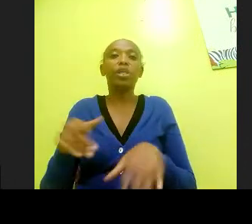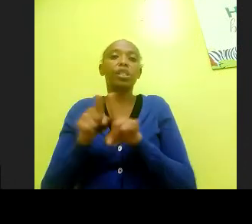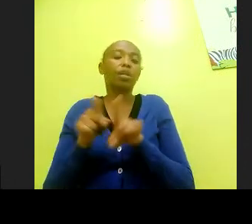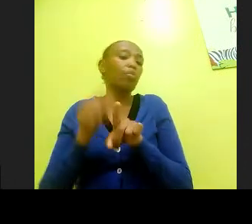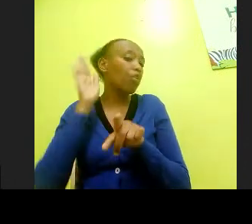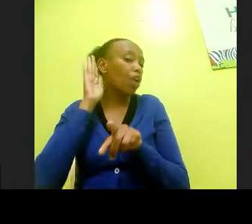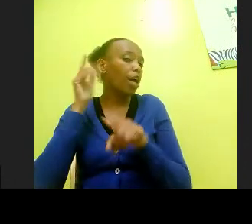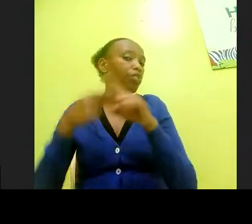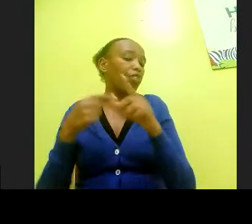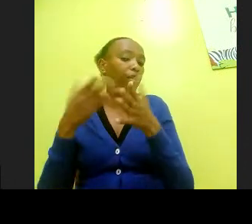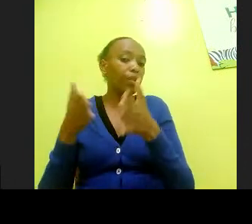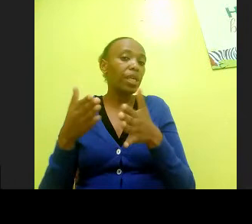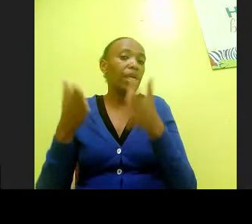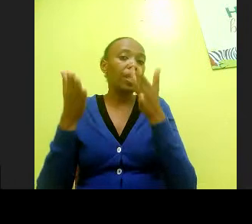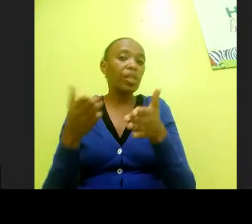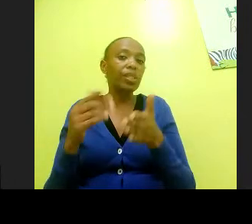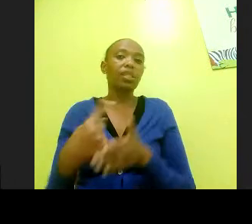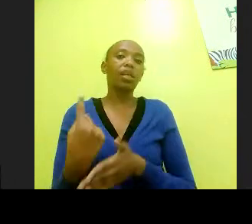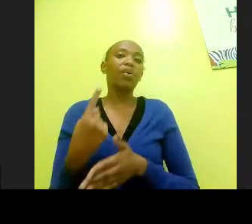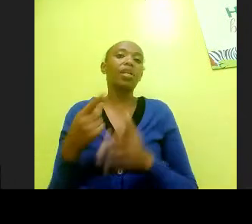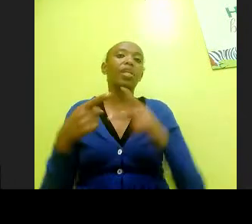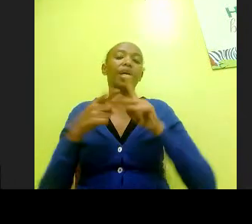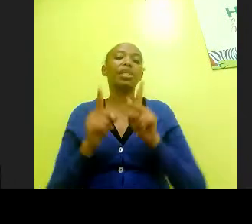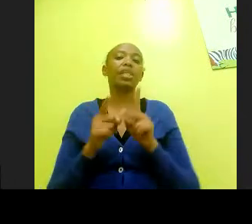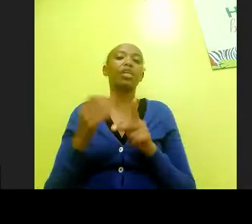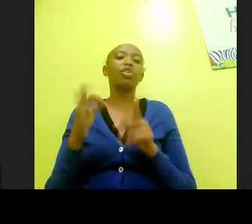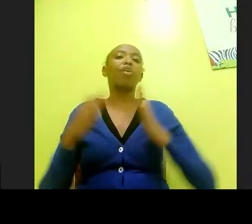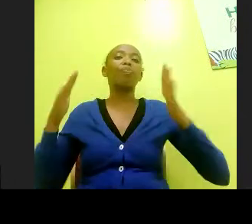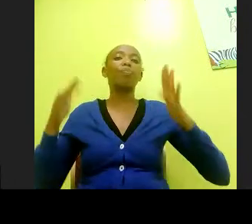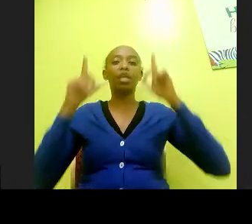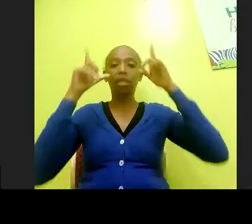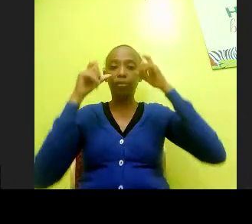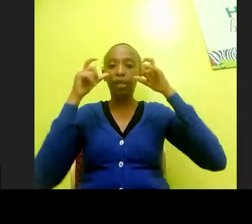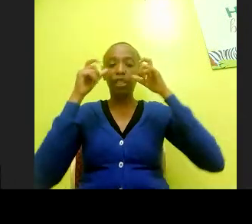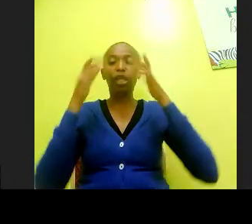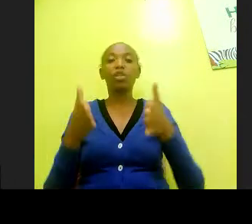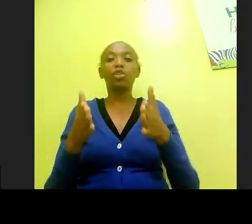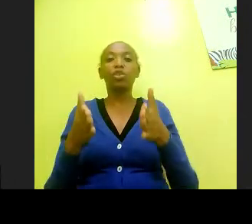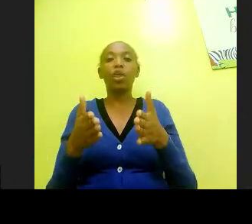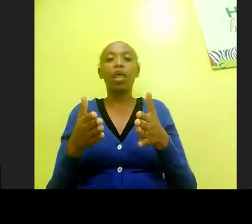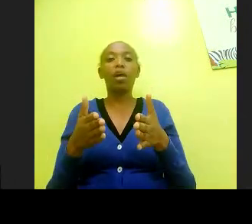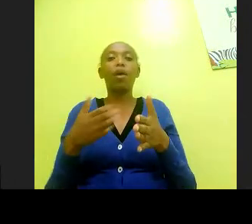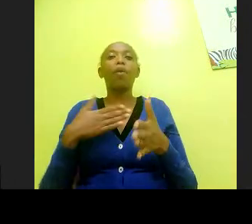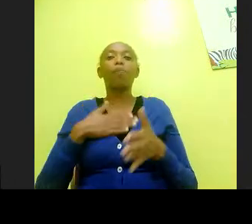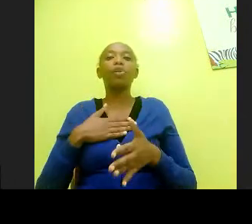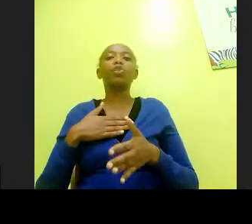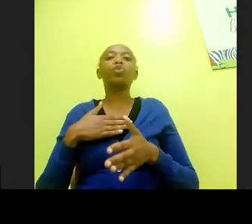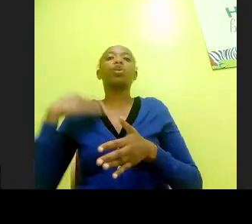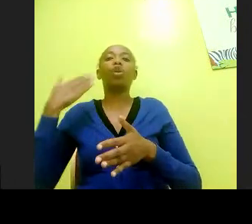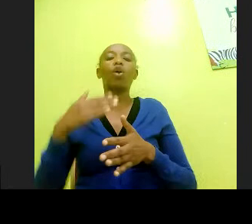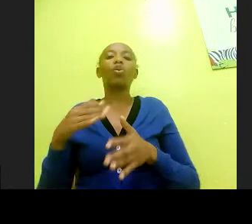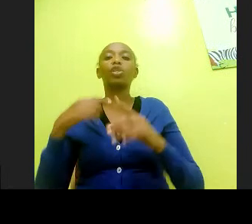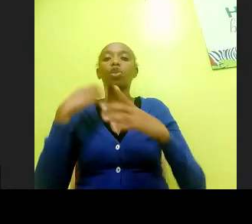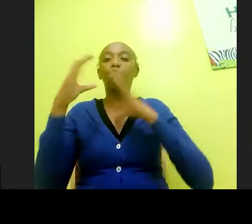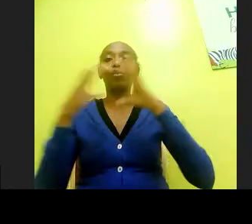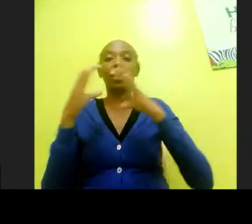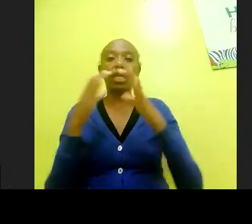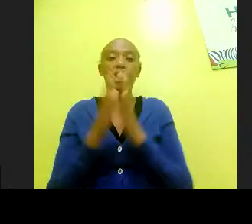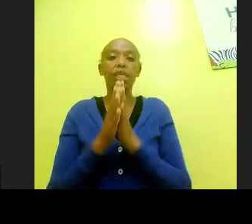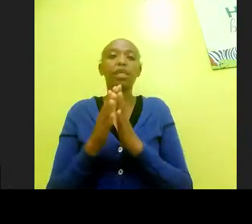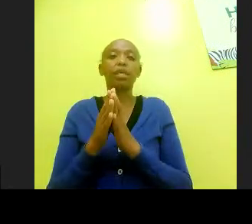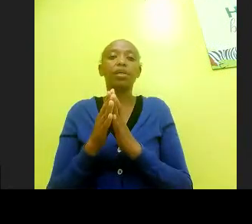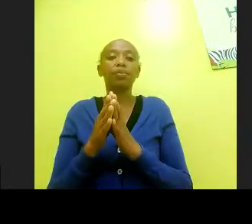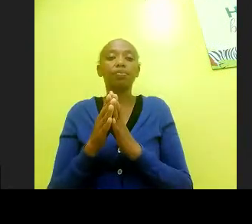Odette, this is just the beginning of a bigger picture. So please, they will keep you posted. Femnet and UNDP will keep you